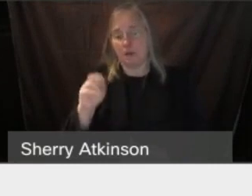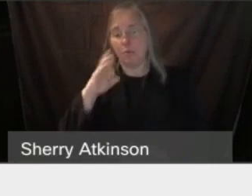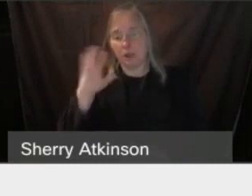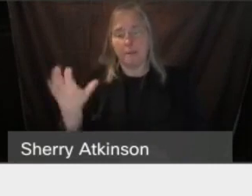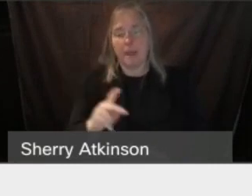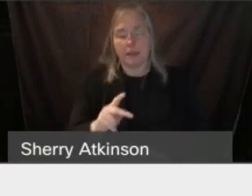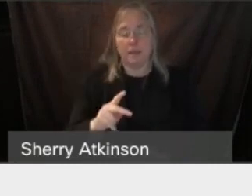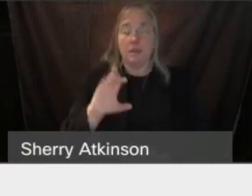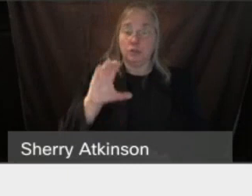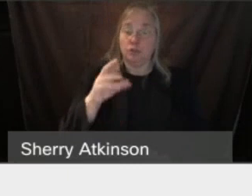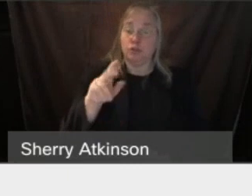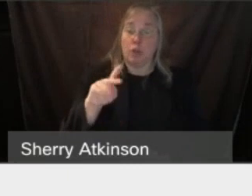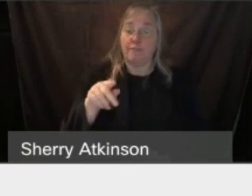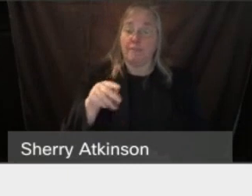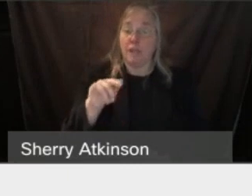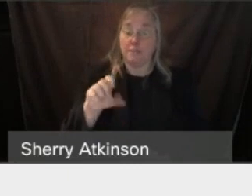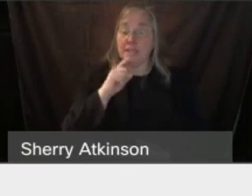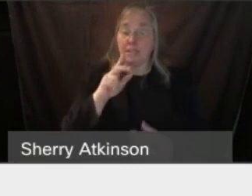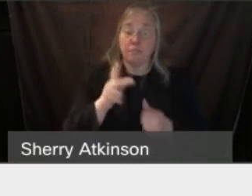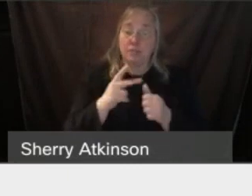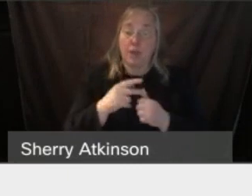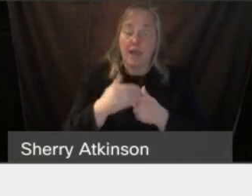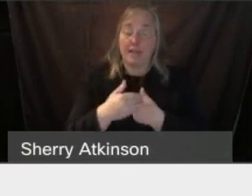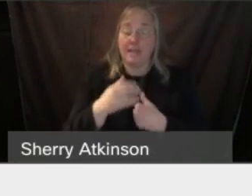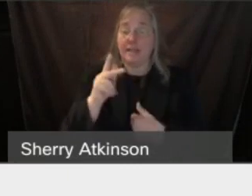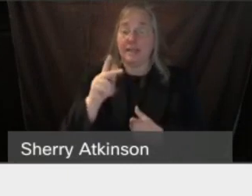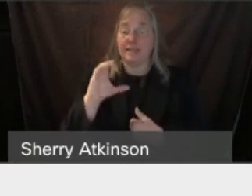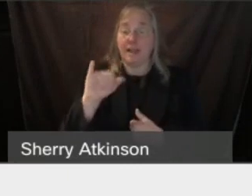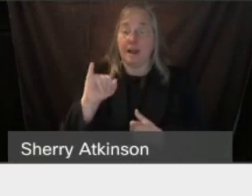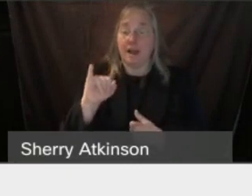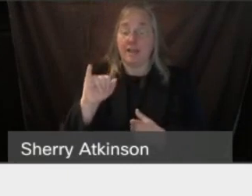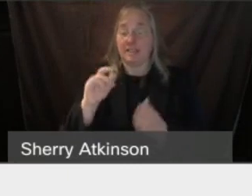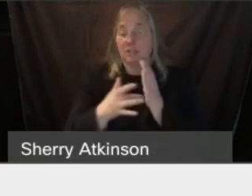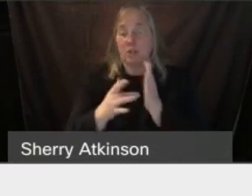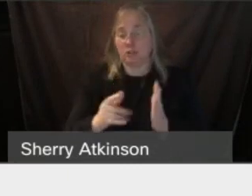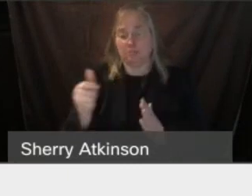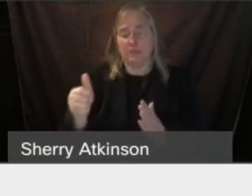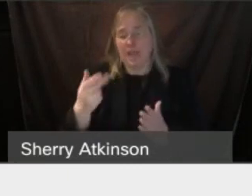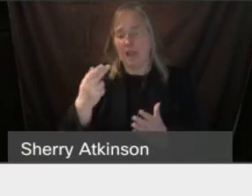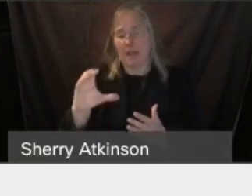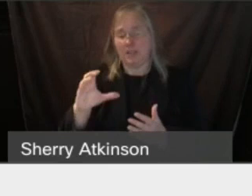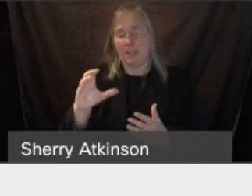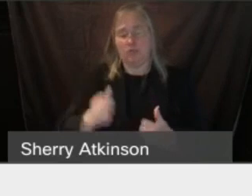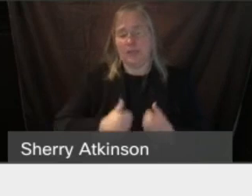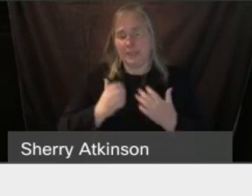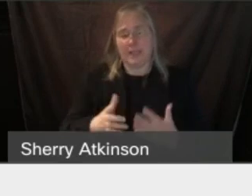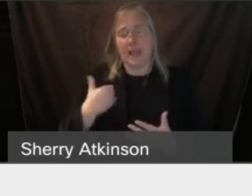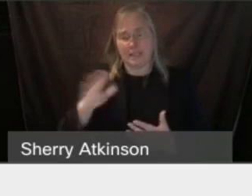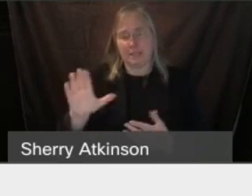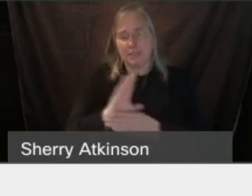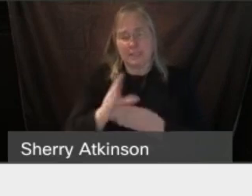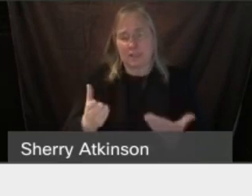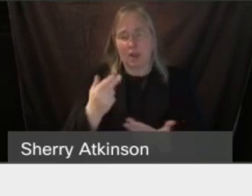Chuck Phillips is principal at KCI Technologies. Like I said, he's a Howard County resident, has his business here in Howard County, as well